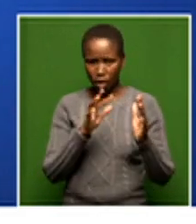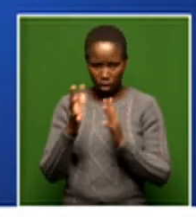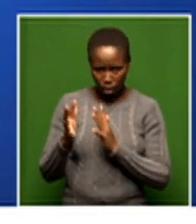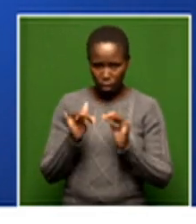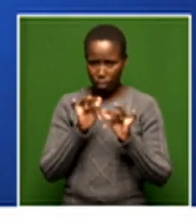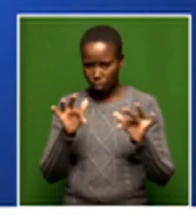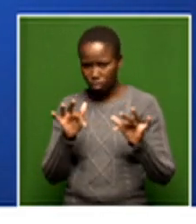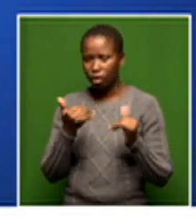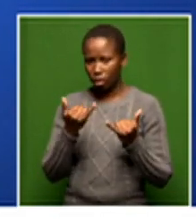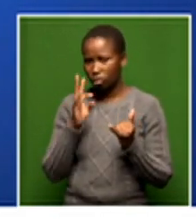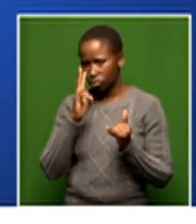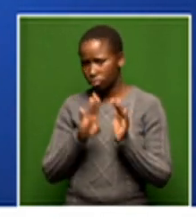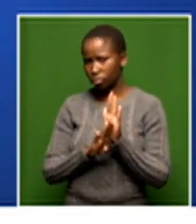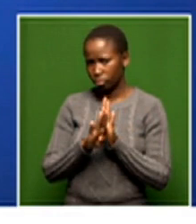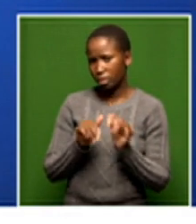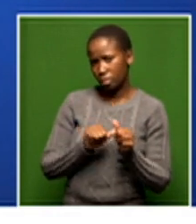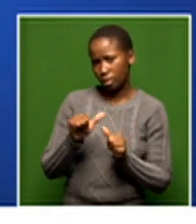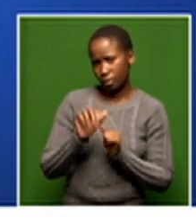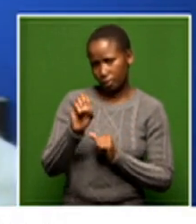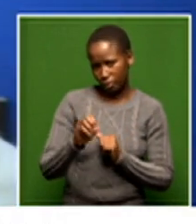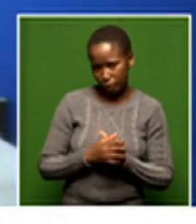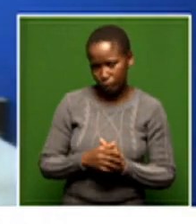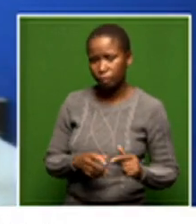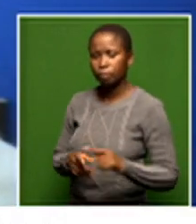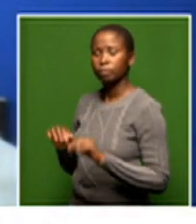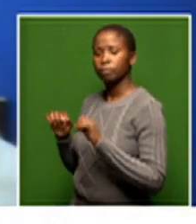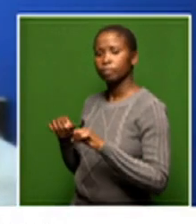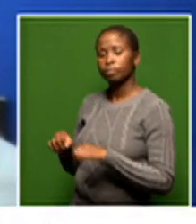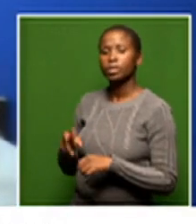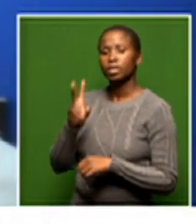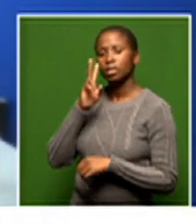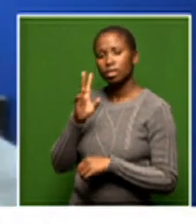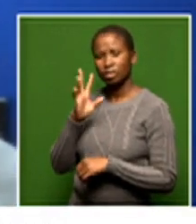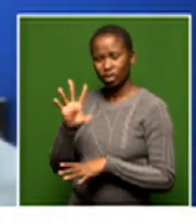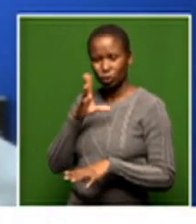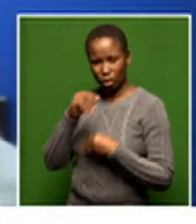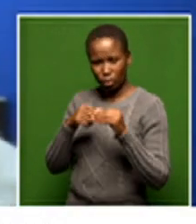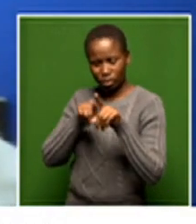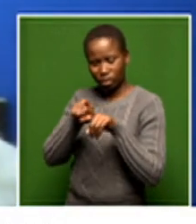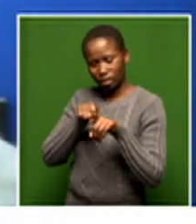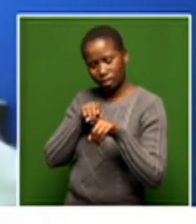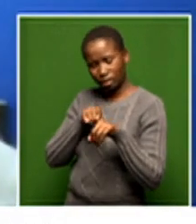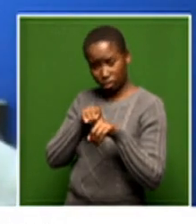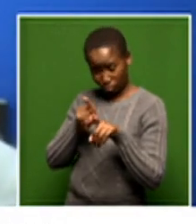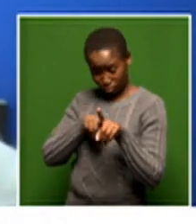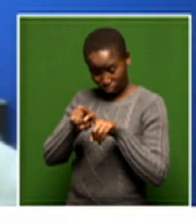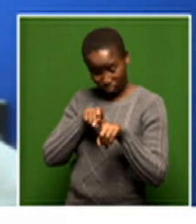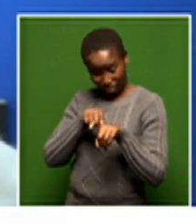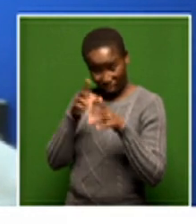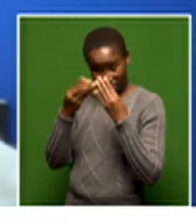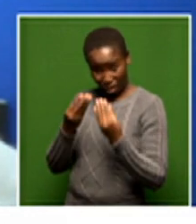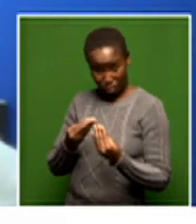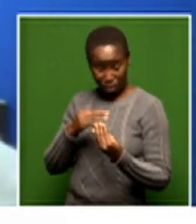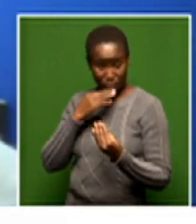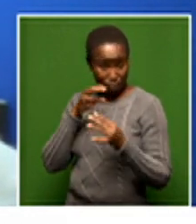to understand. To the point you make, though, about testing, how reliable would you say the statistics